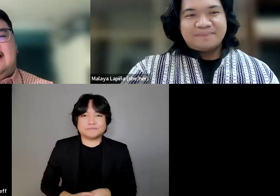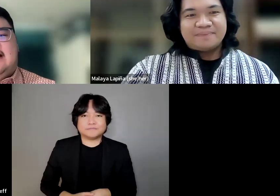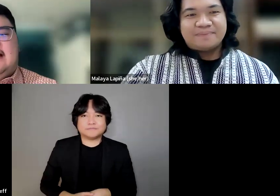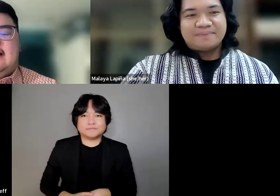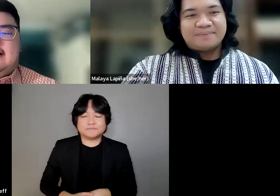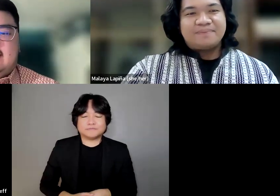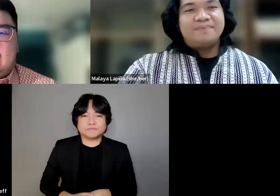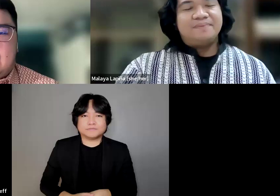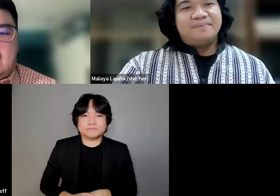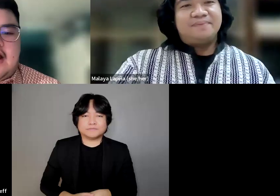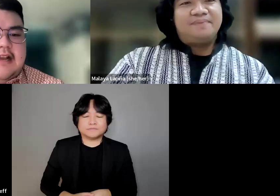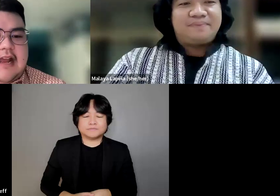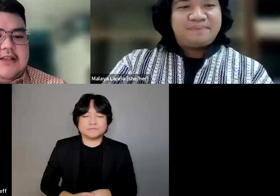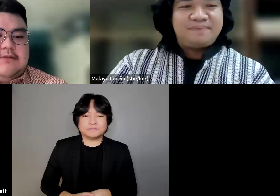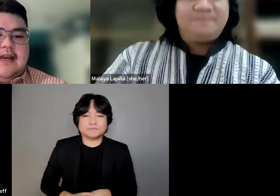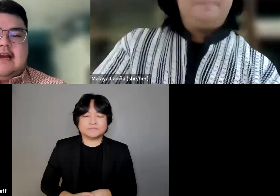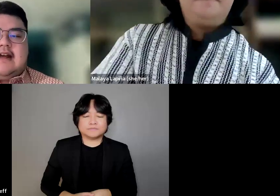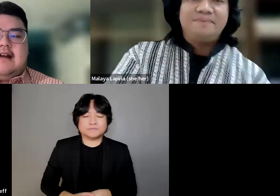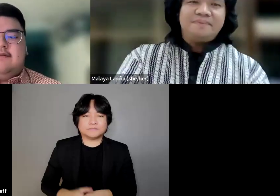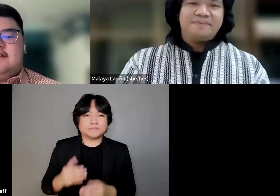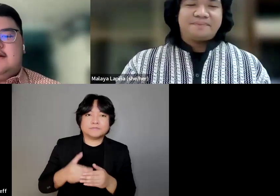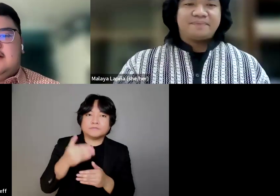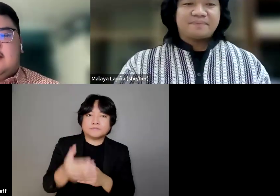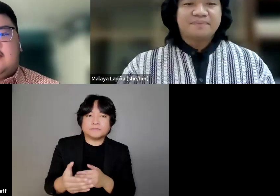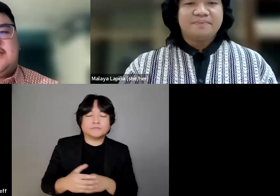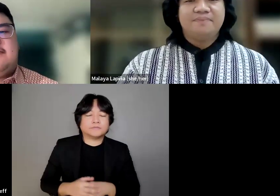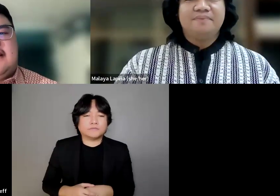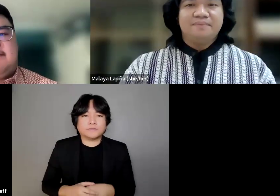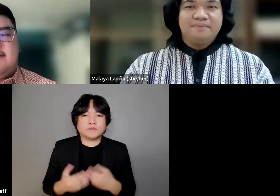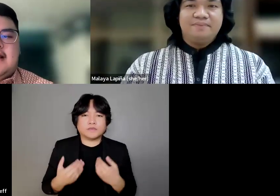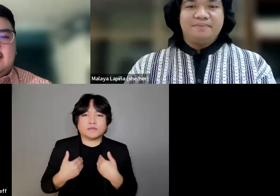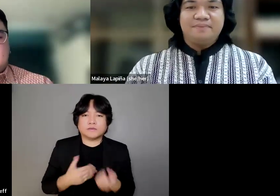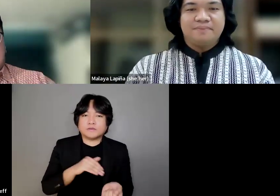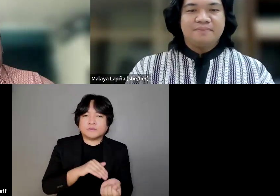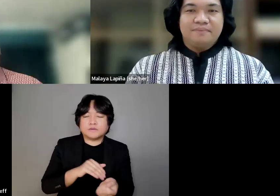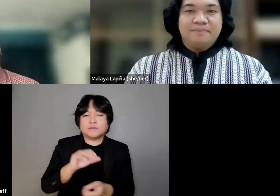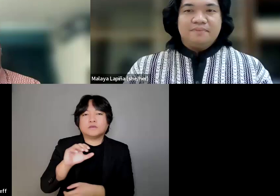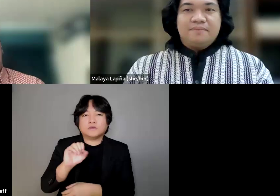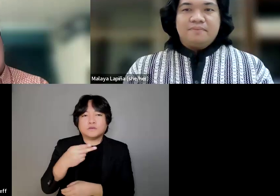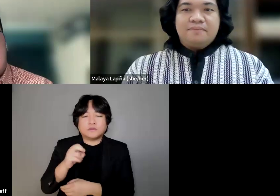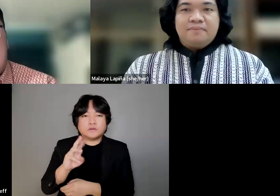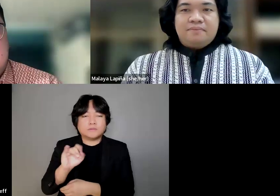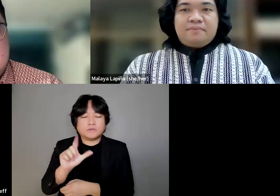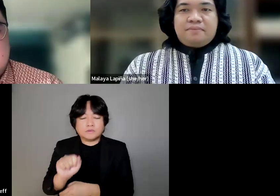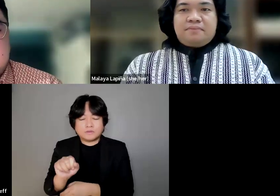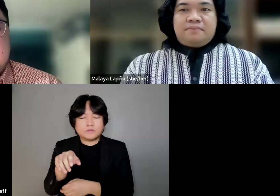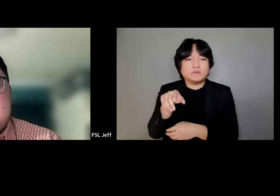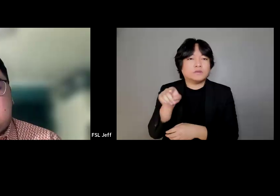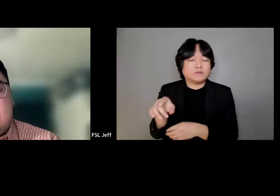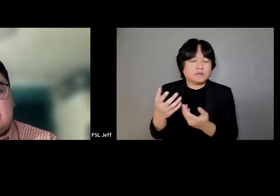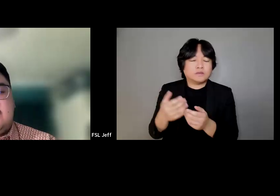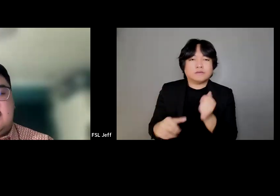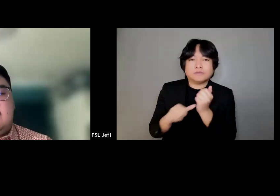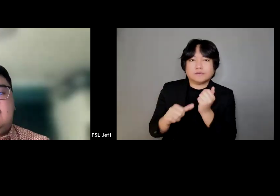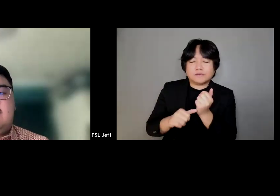Hey. All right, next we have Dr. Sharmila Parmanan. Doc Sharms is an